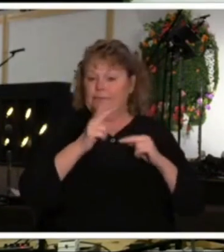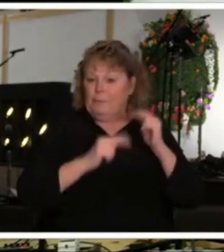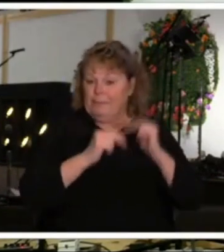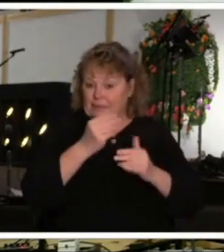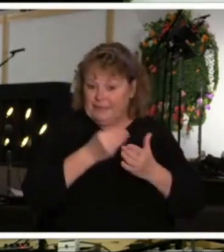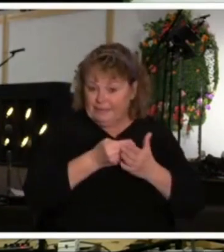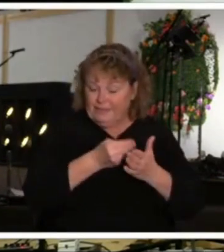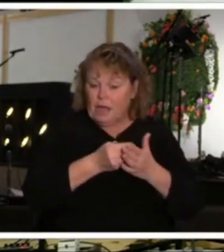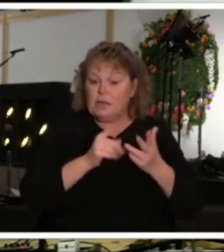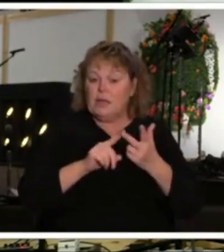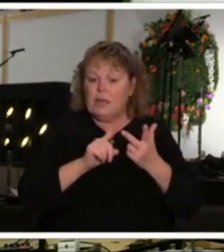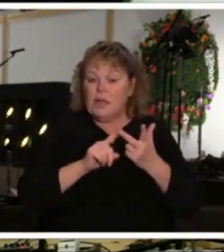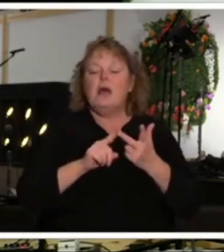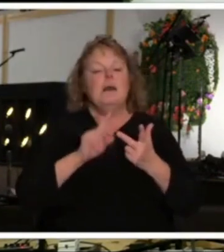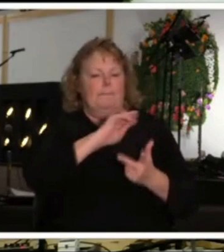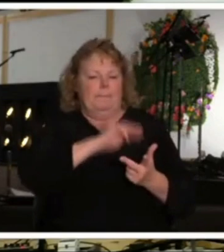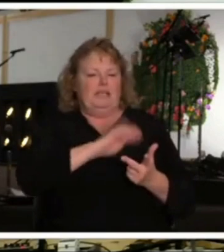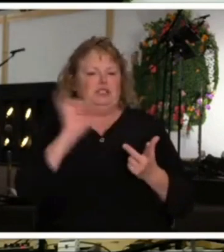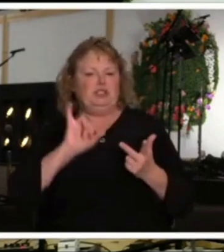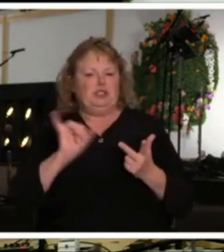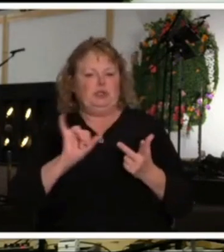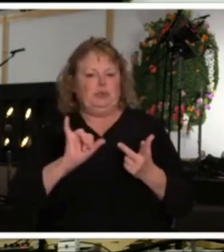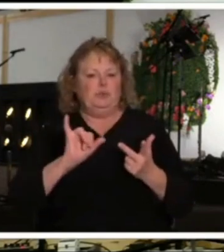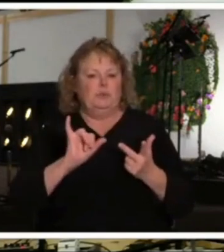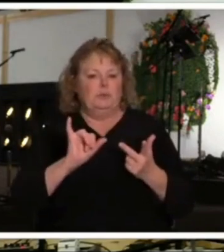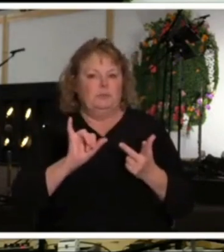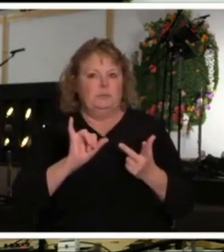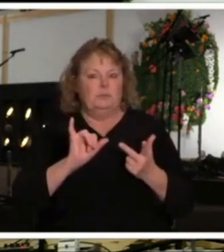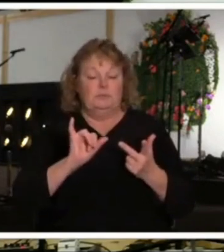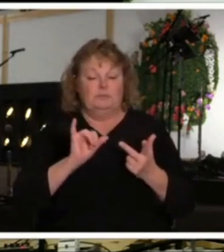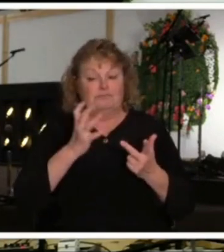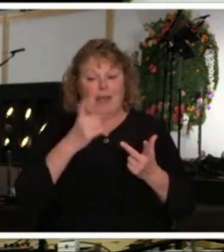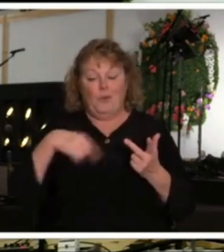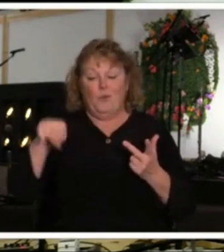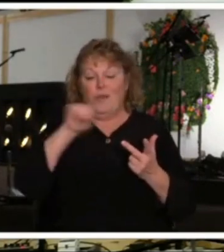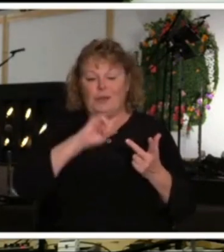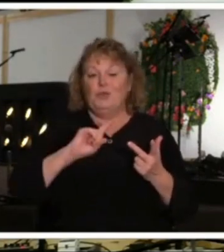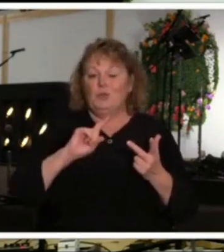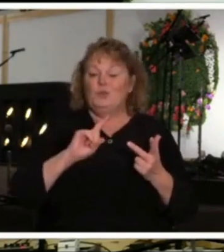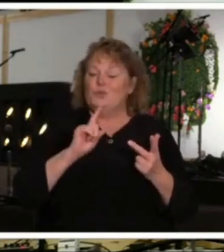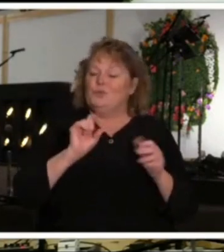do not want the world to pass me by without having invested in those that are winning souls.